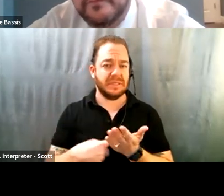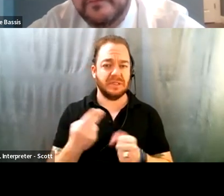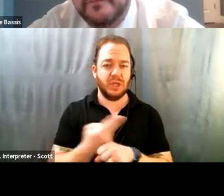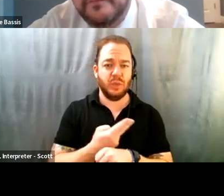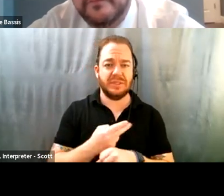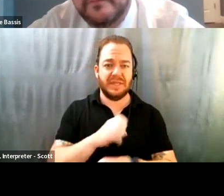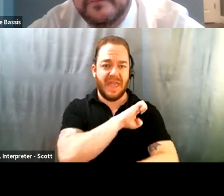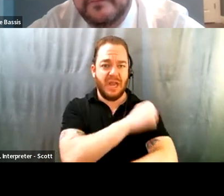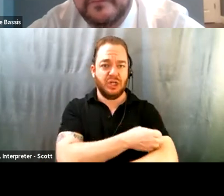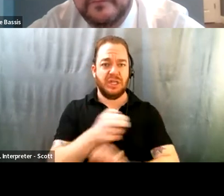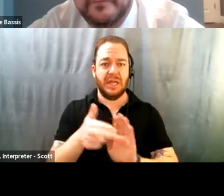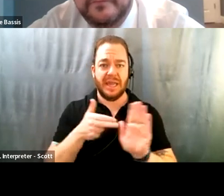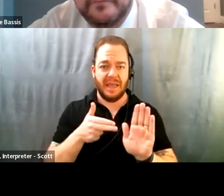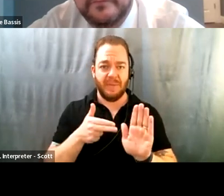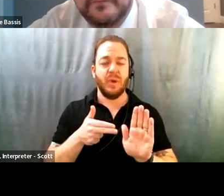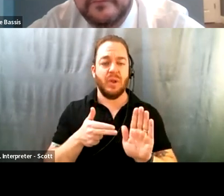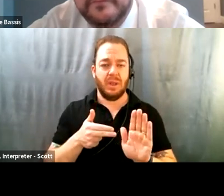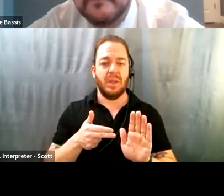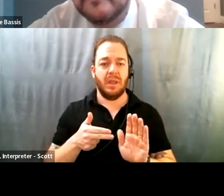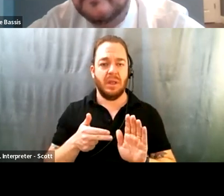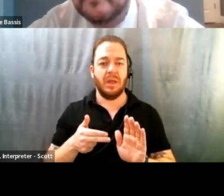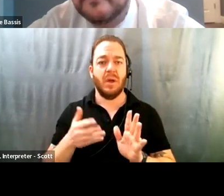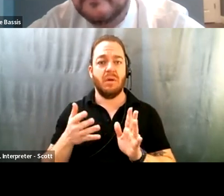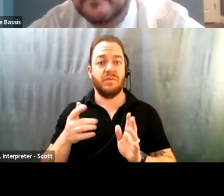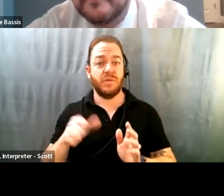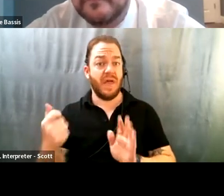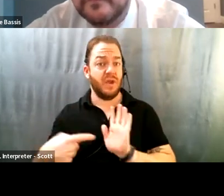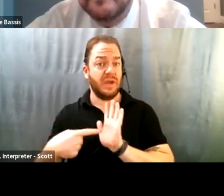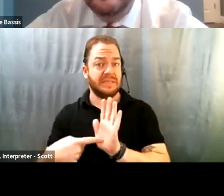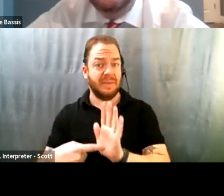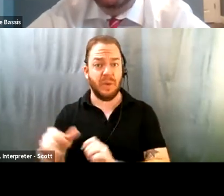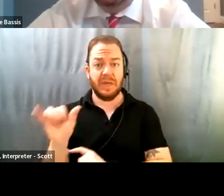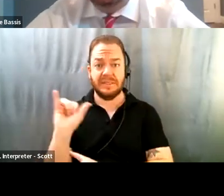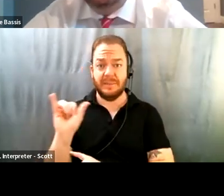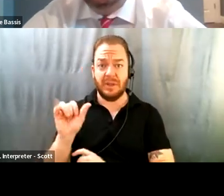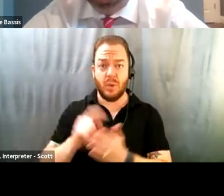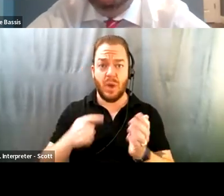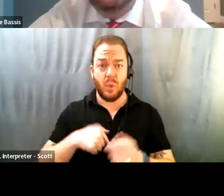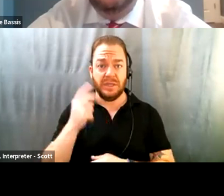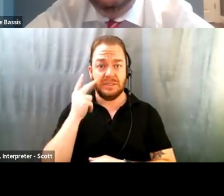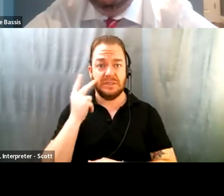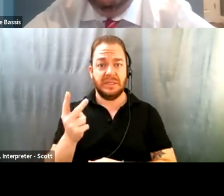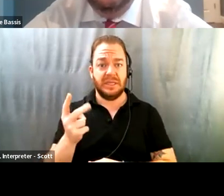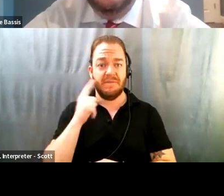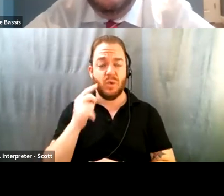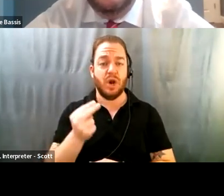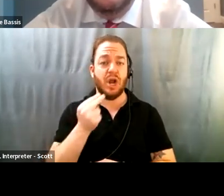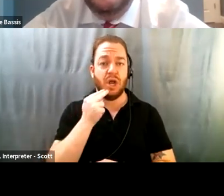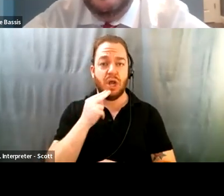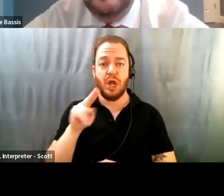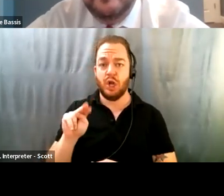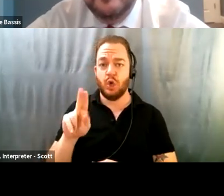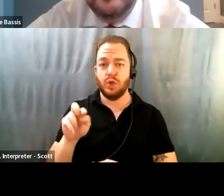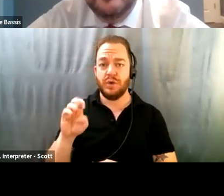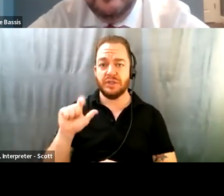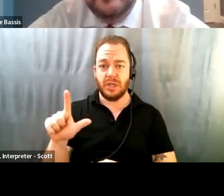energy label. I'm going to use another example. Is it similar to what we see in our nutritional packaging